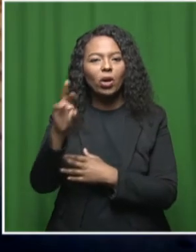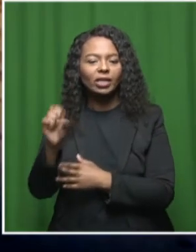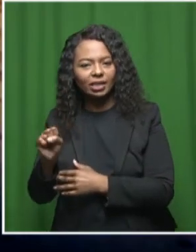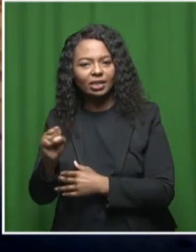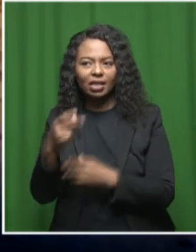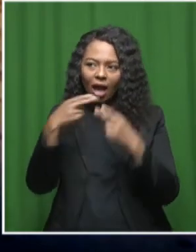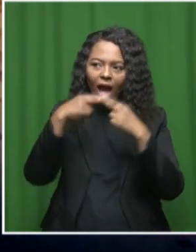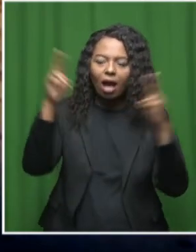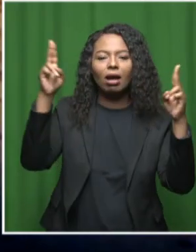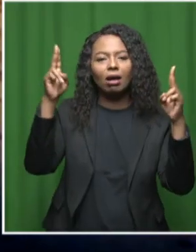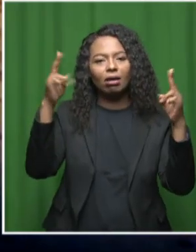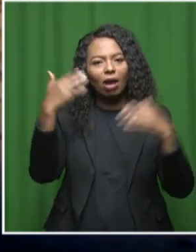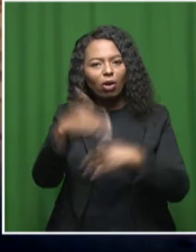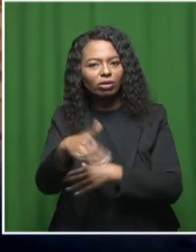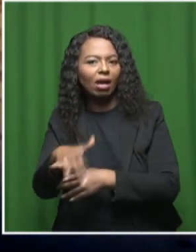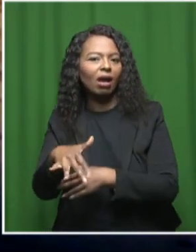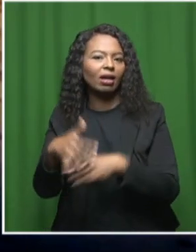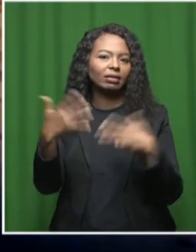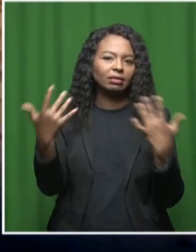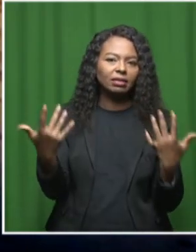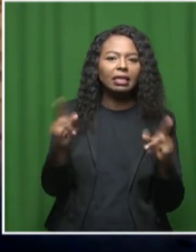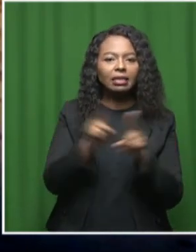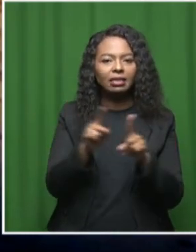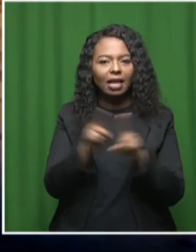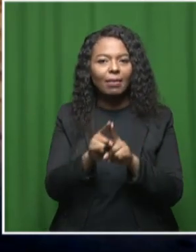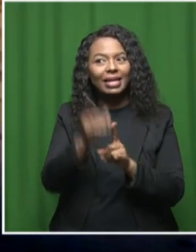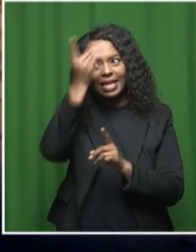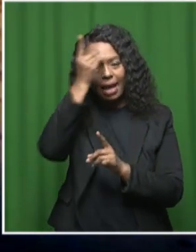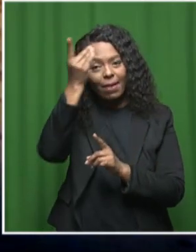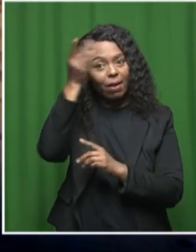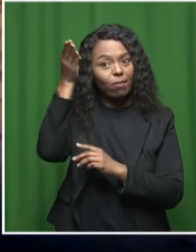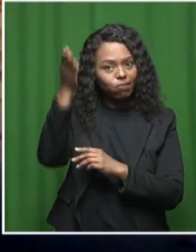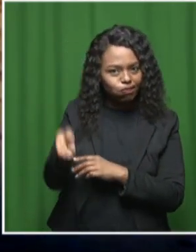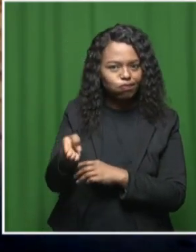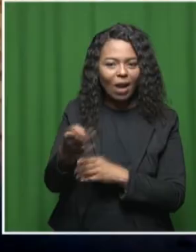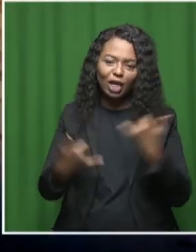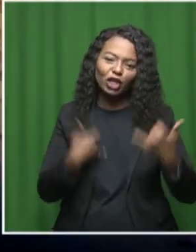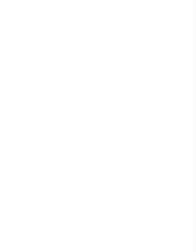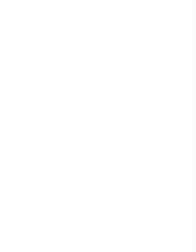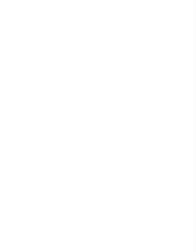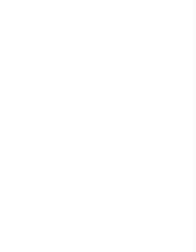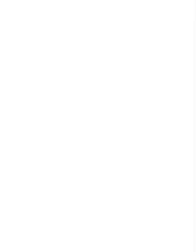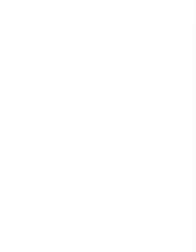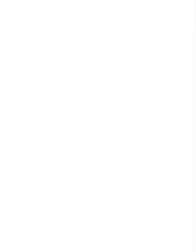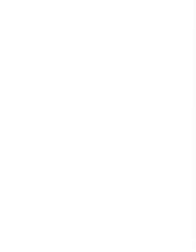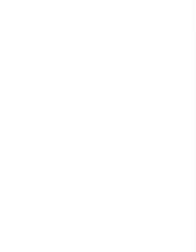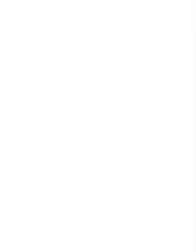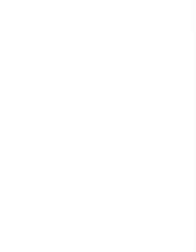outdoor adventures and fun nature activities Durban has to offer this festive season.